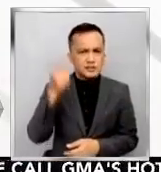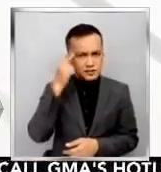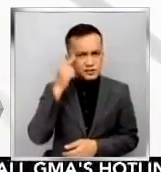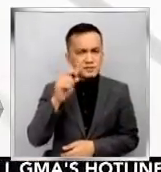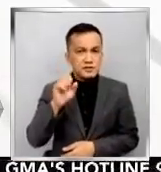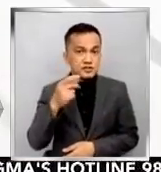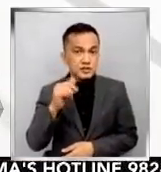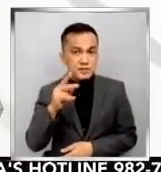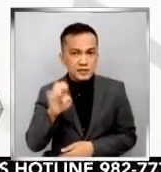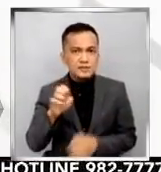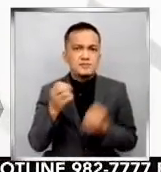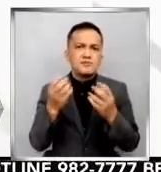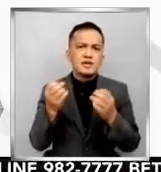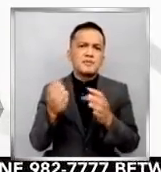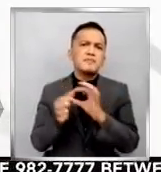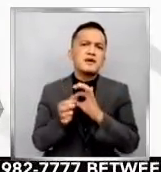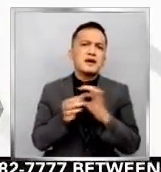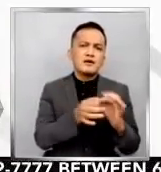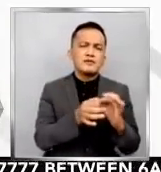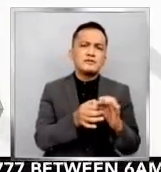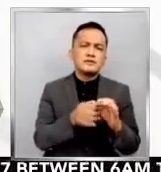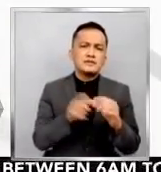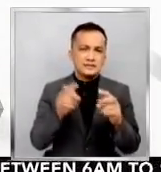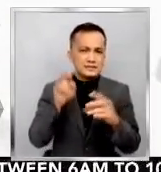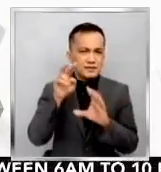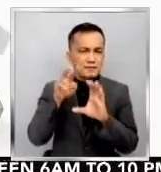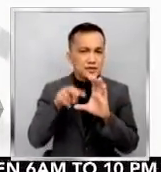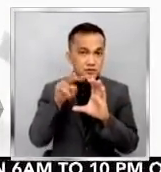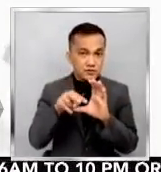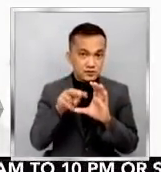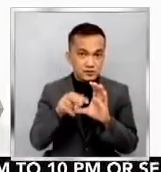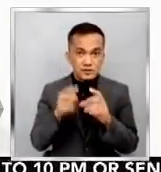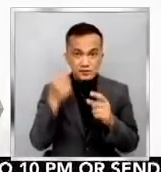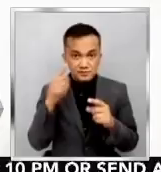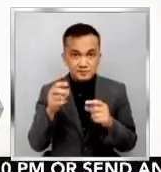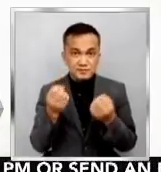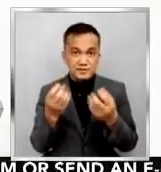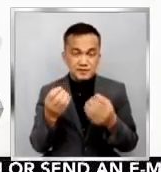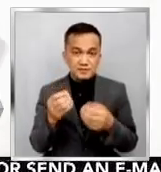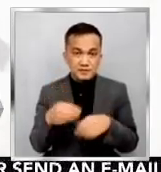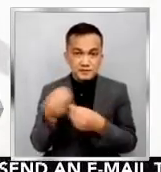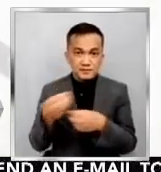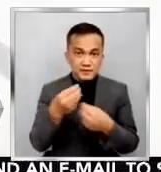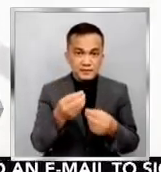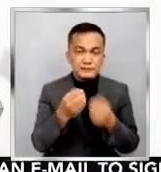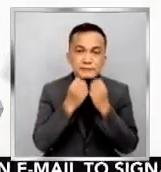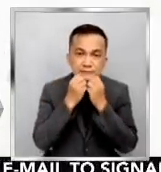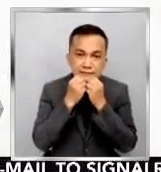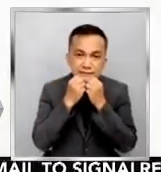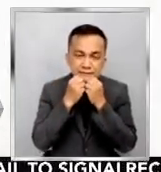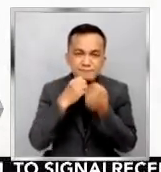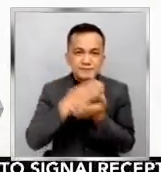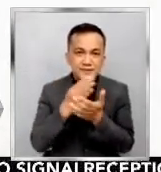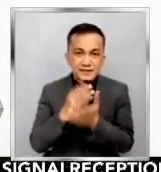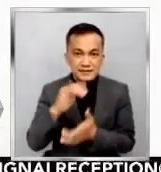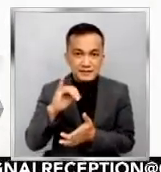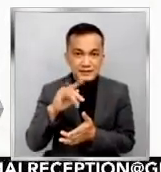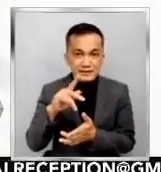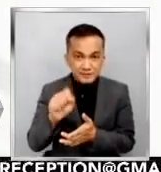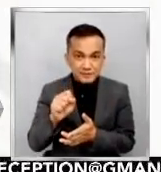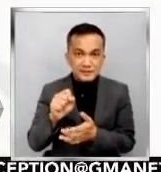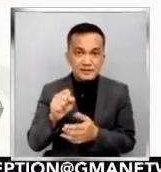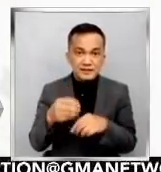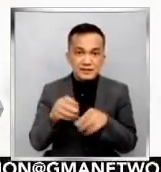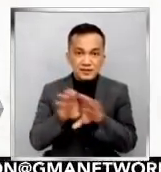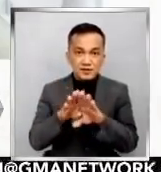makaka-relate sa kanyang video. Para mas marami pa ang mabibigyan niya ng tipid at budget tips, nagbukas na rin si Charmaine ng Facebook